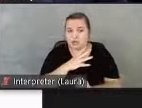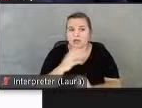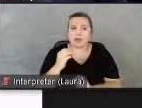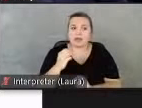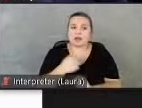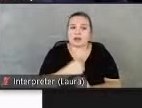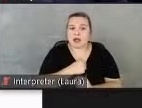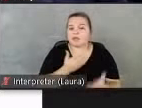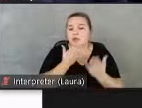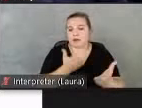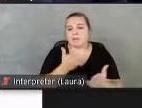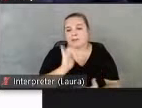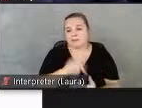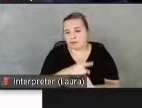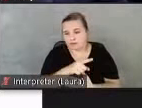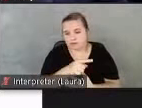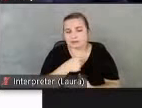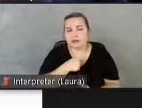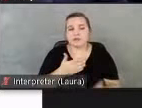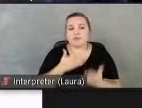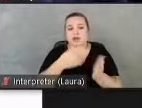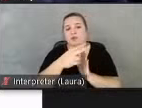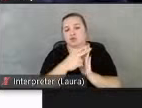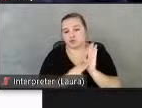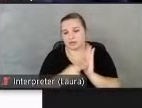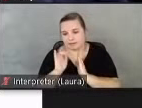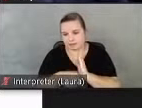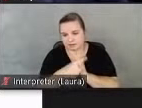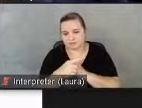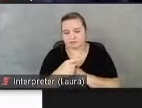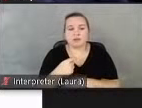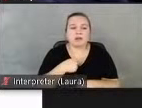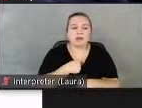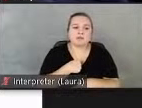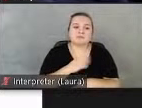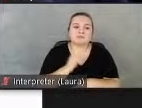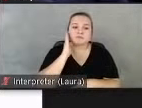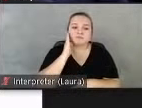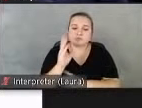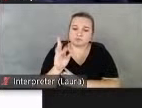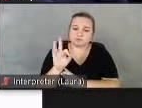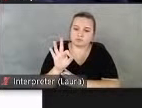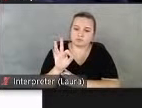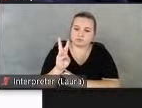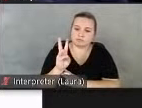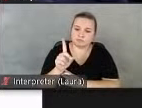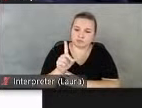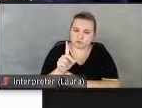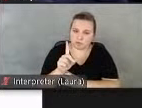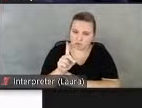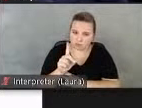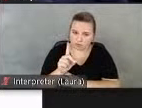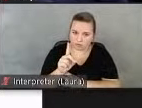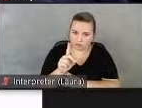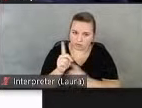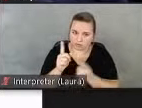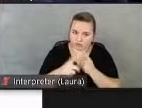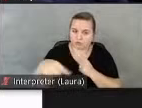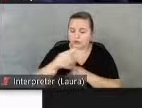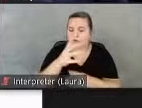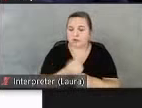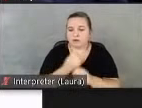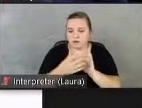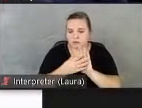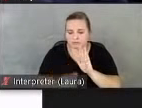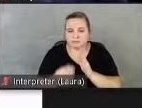And so I recommend this. I recommend you read this. I'll forward it to the Schoology website so you can get a copy of this. But